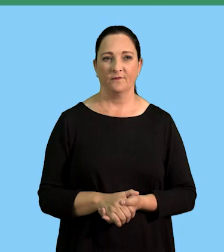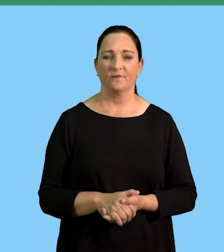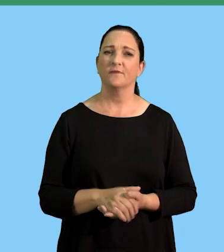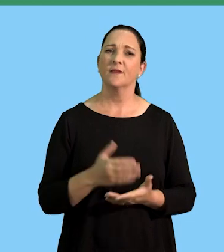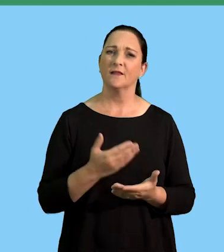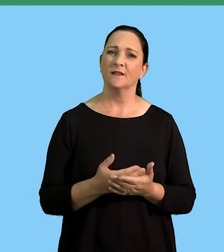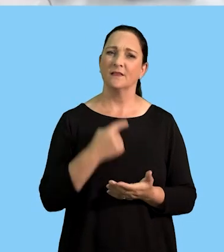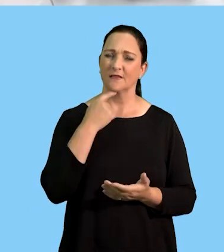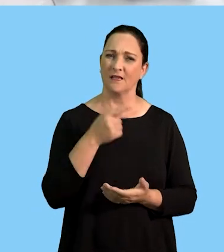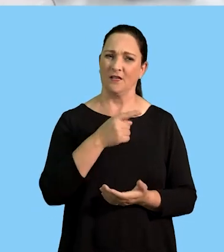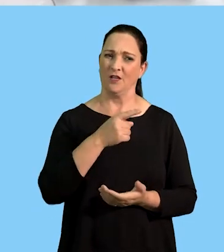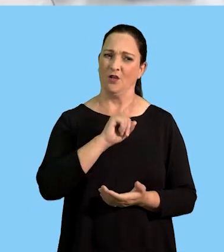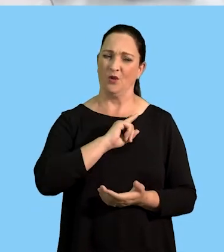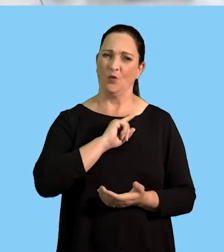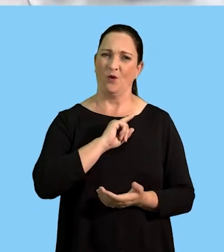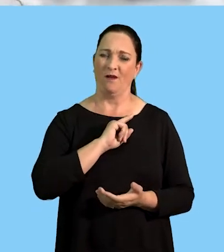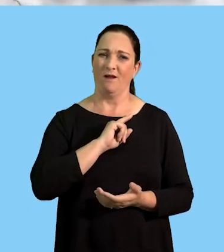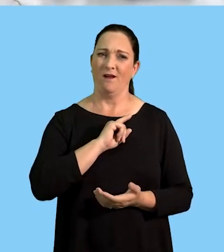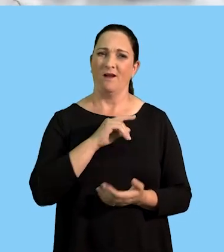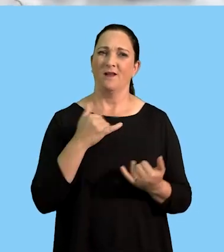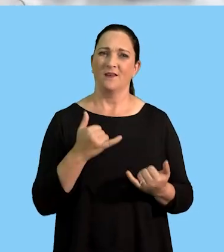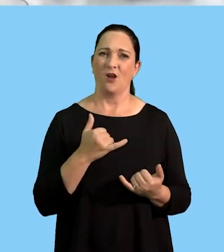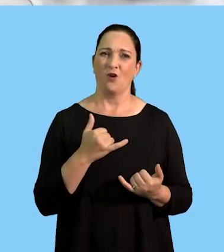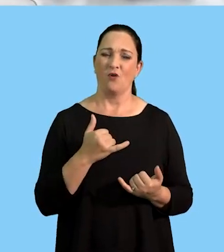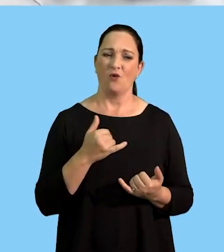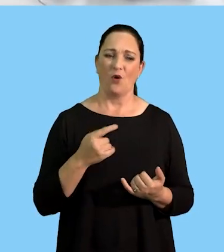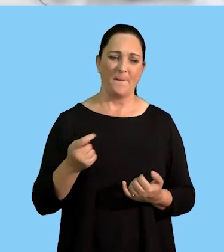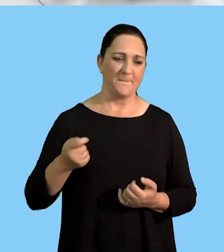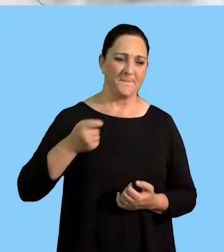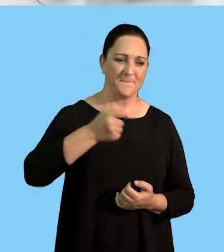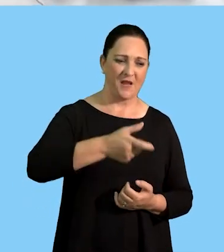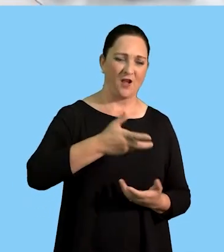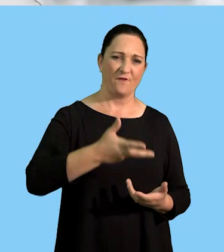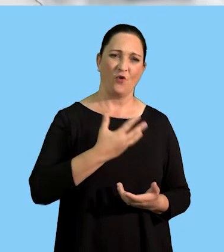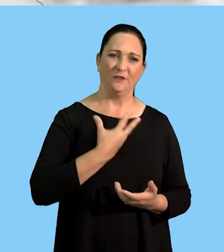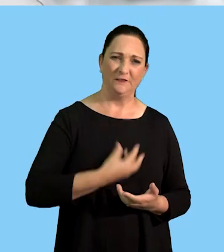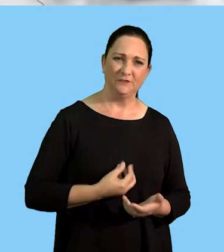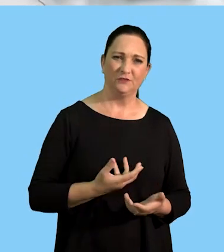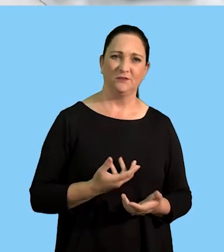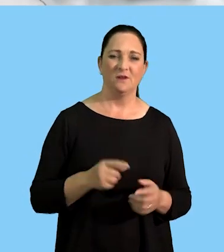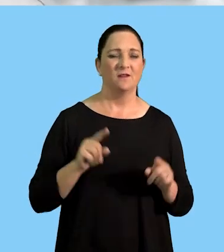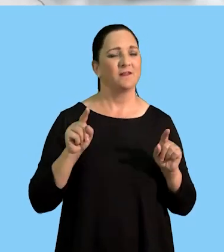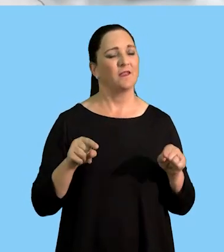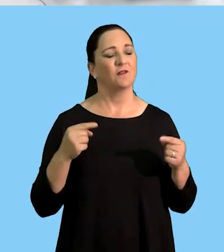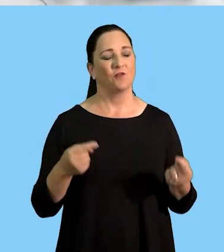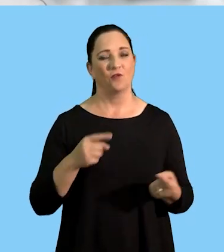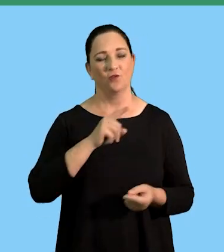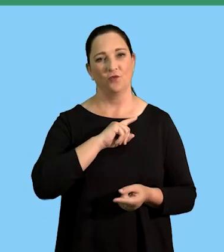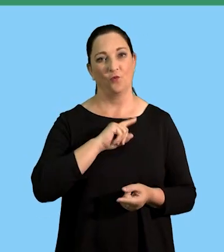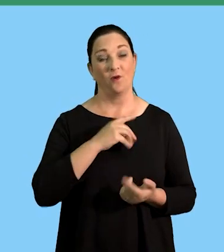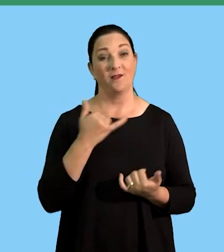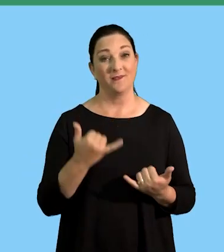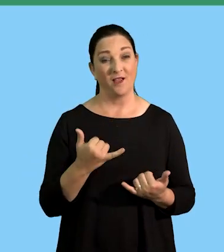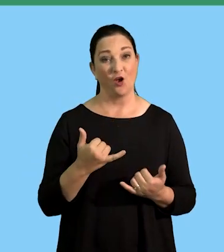One can think and say, why is this not considered to be compensation for occupational injuries and diseases? It cannot be, because